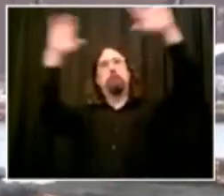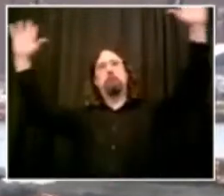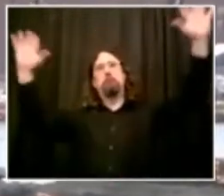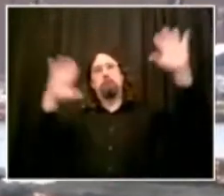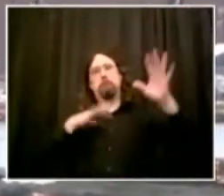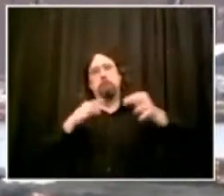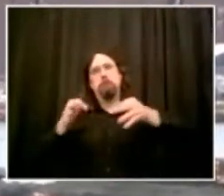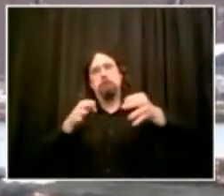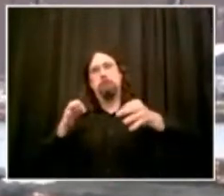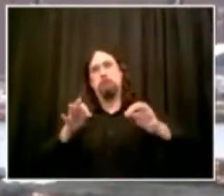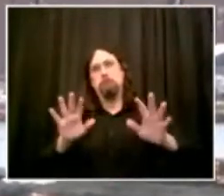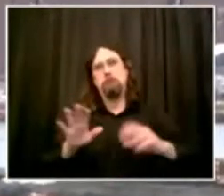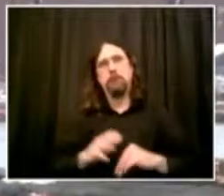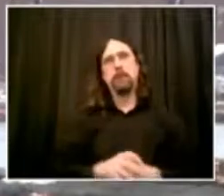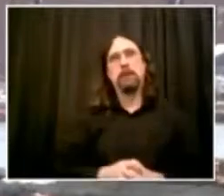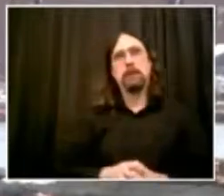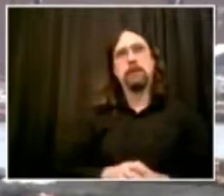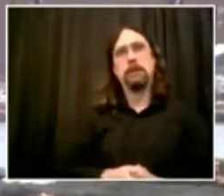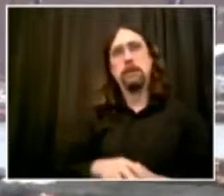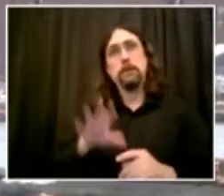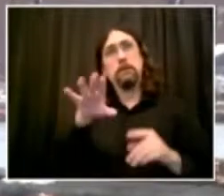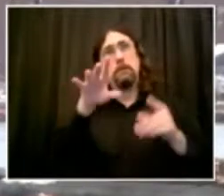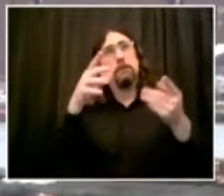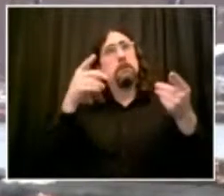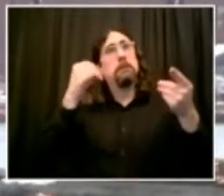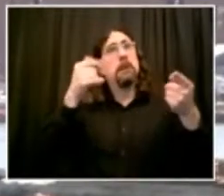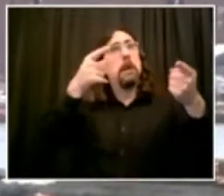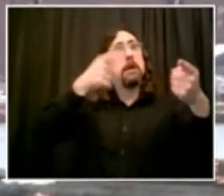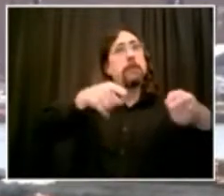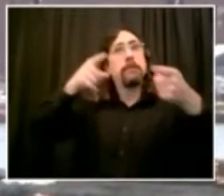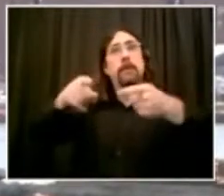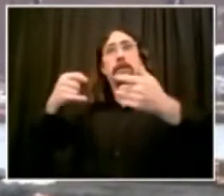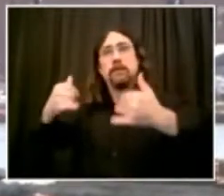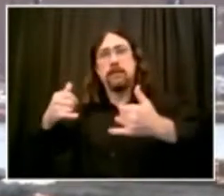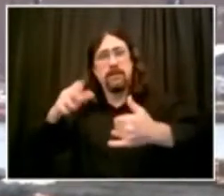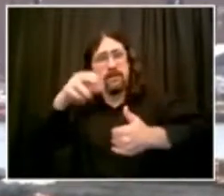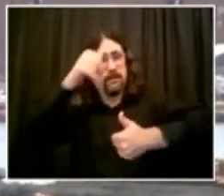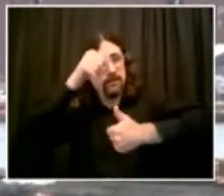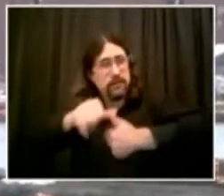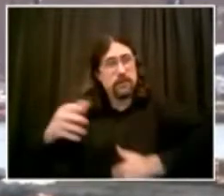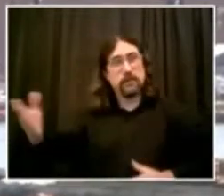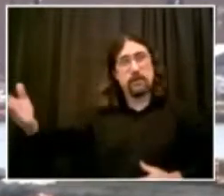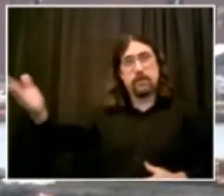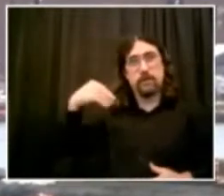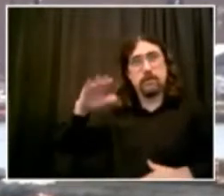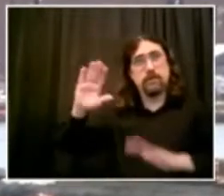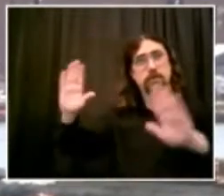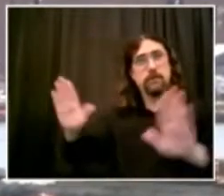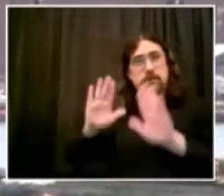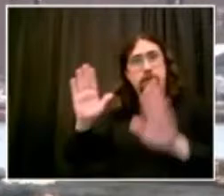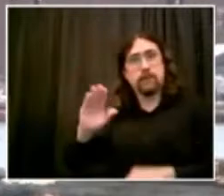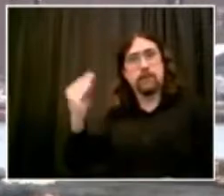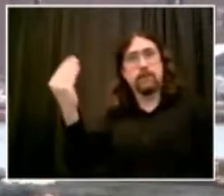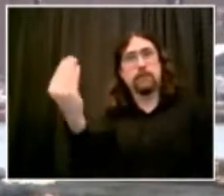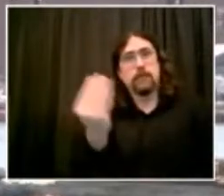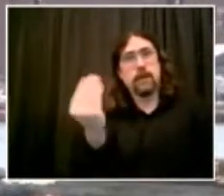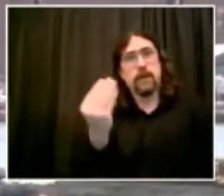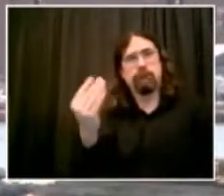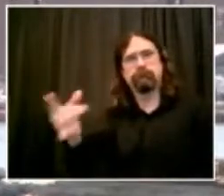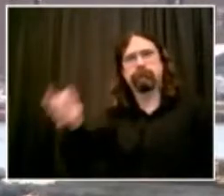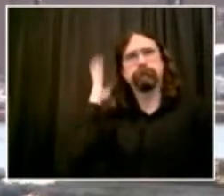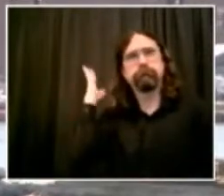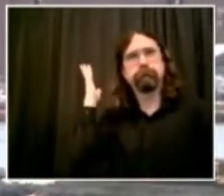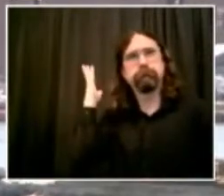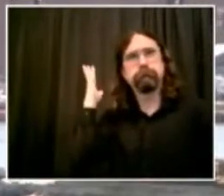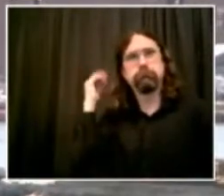It was people destroying stores and stealing from small store owners in the Bronx, immigrant store owners. People put their